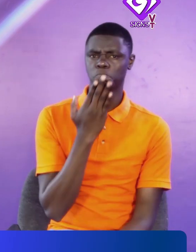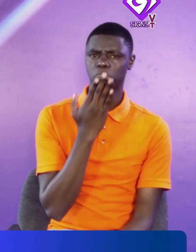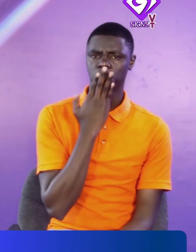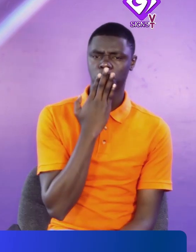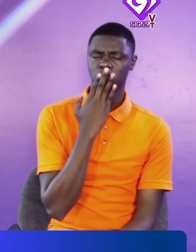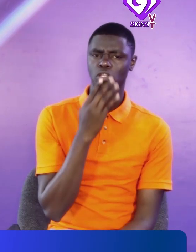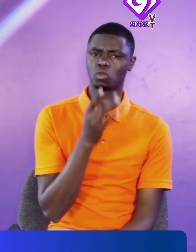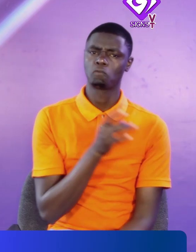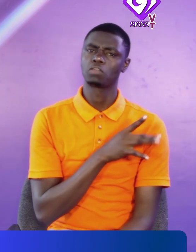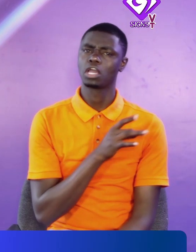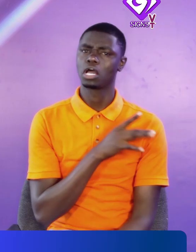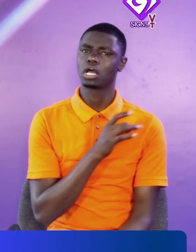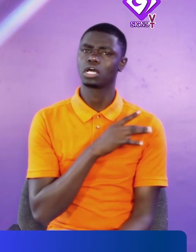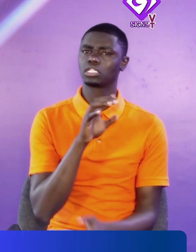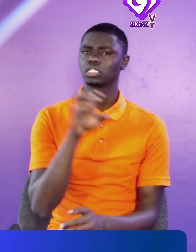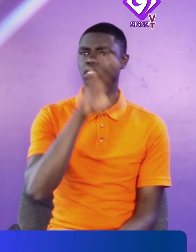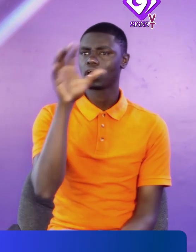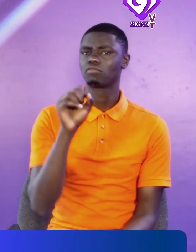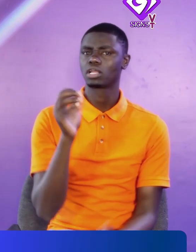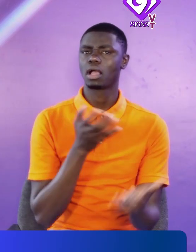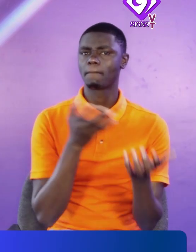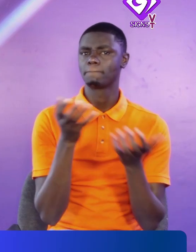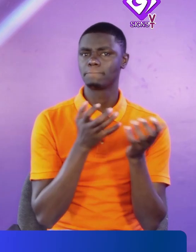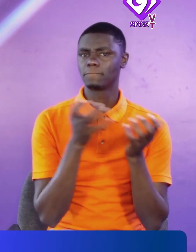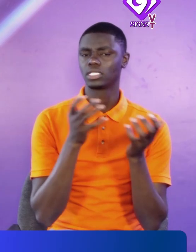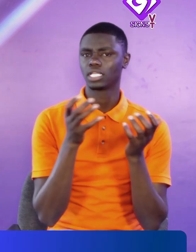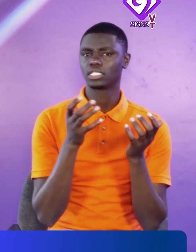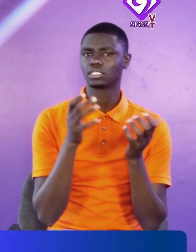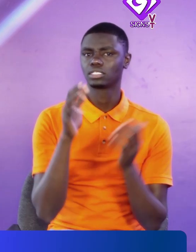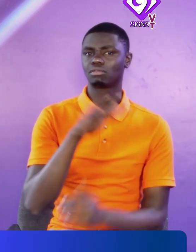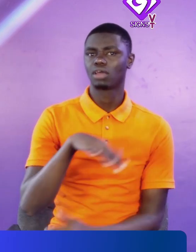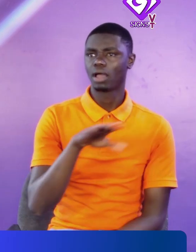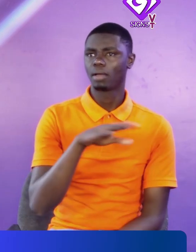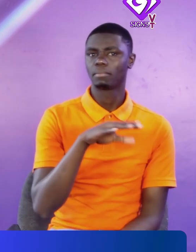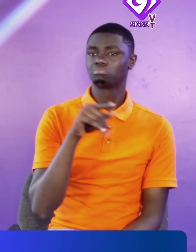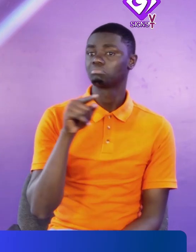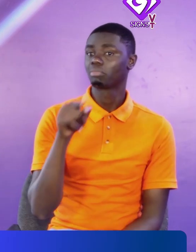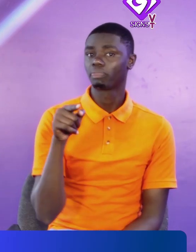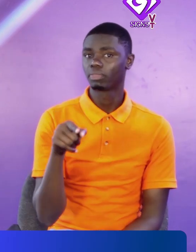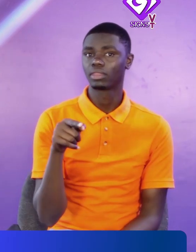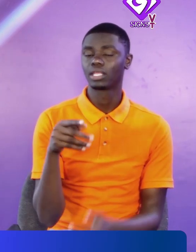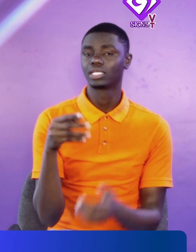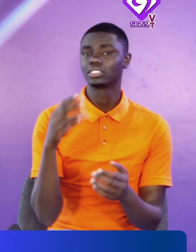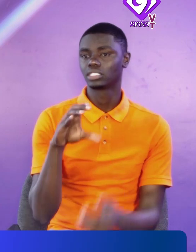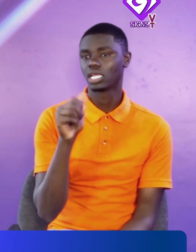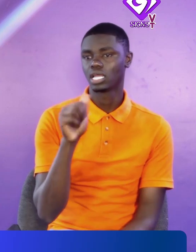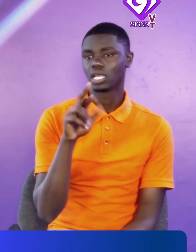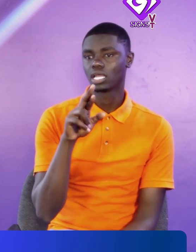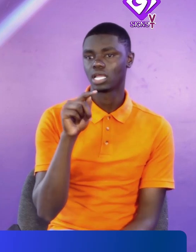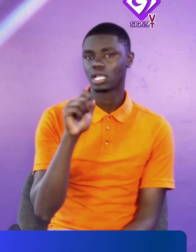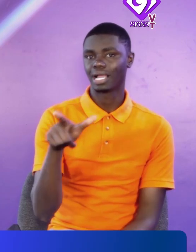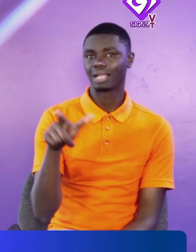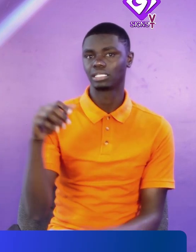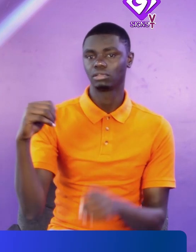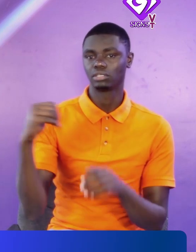fears that East Africa's busiest hub is in the grip of cartel infiltration. Of course, you